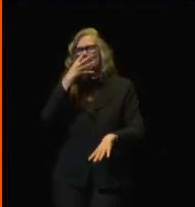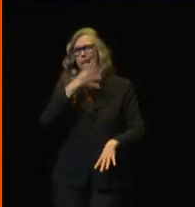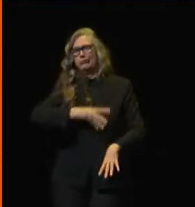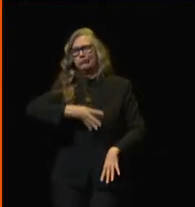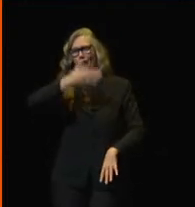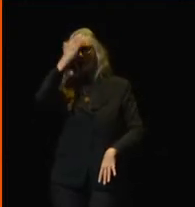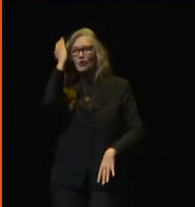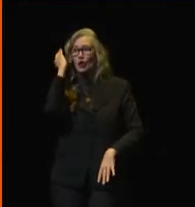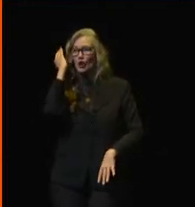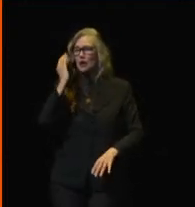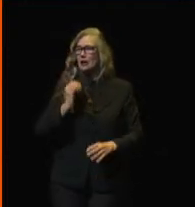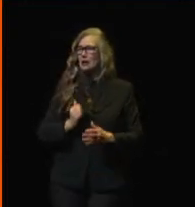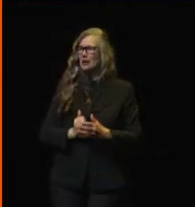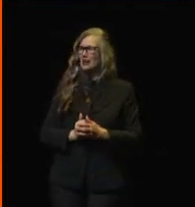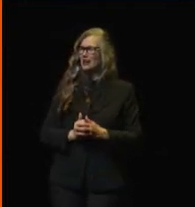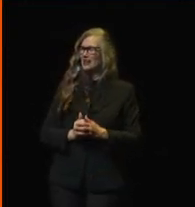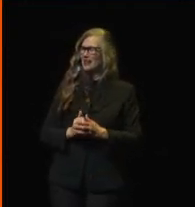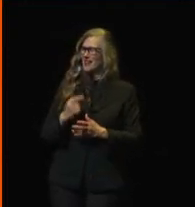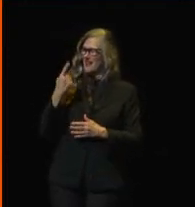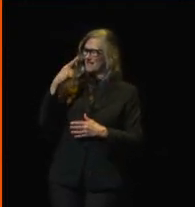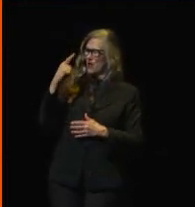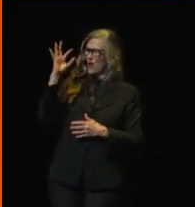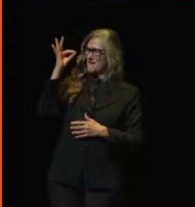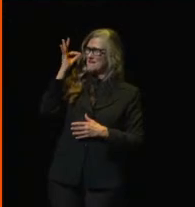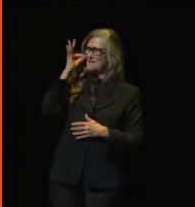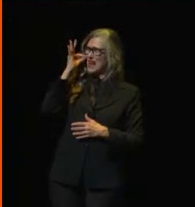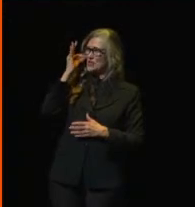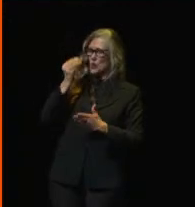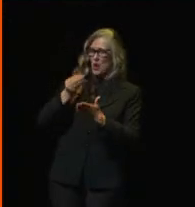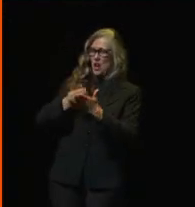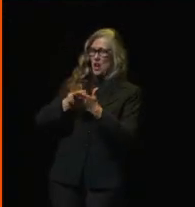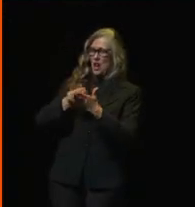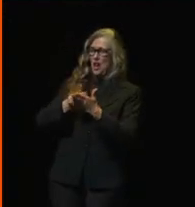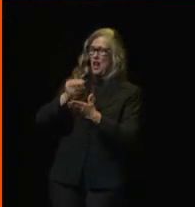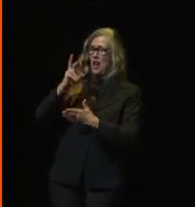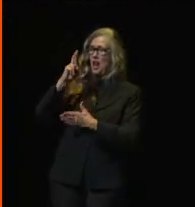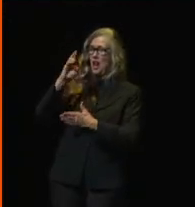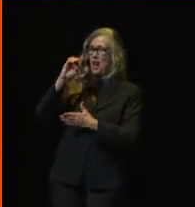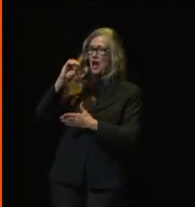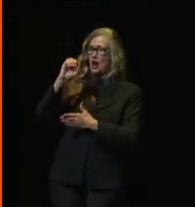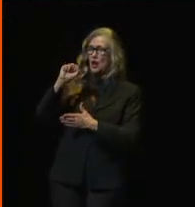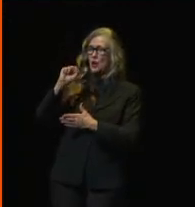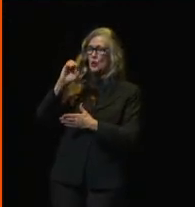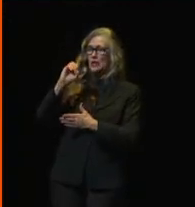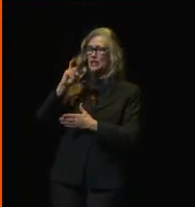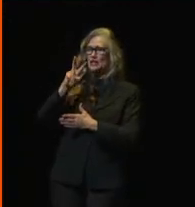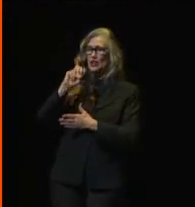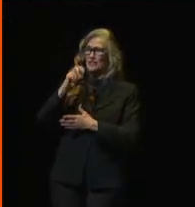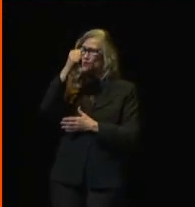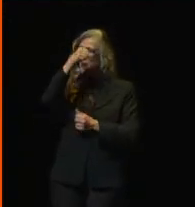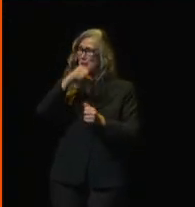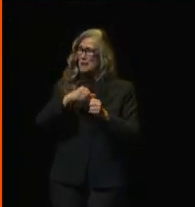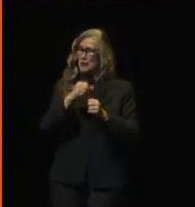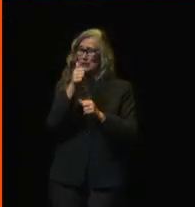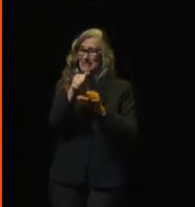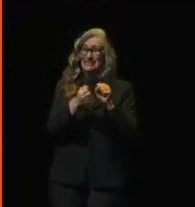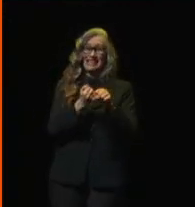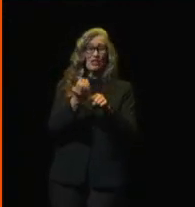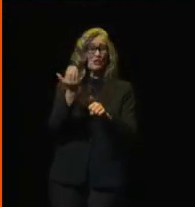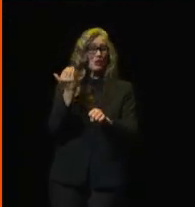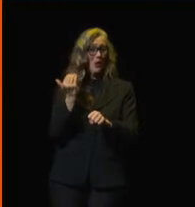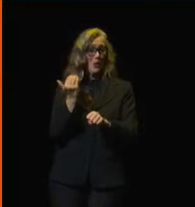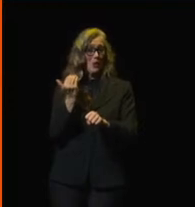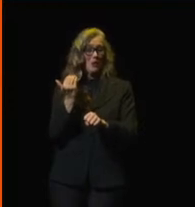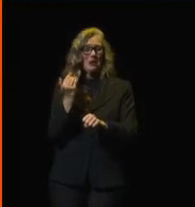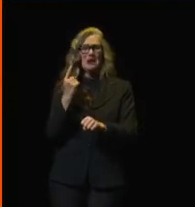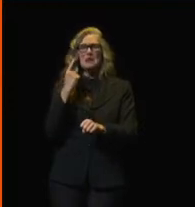Now, why the Federal Reserve? Remember, this was more than a decade ago, at a time when most people saw